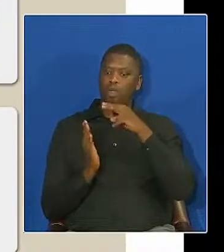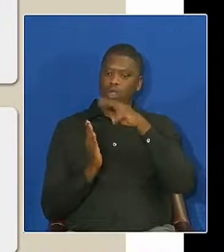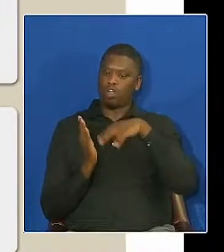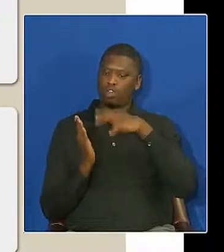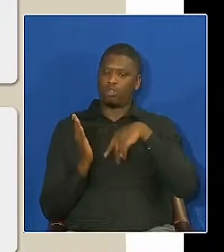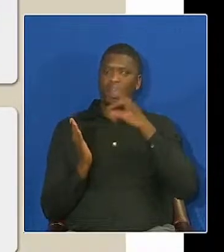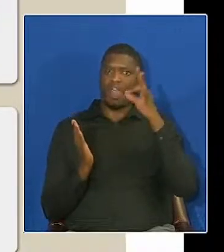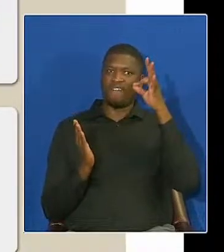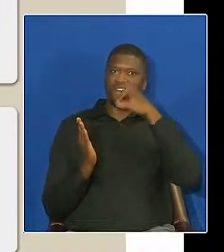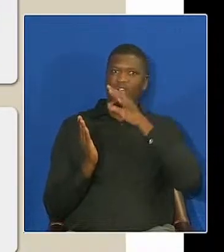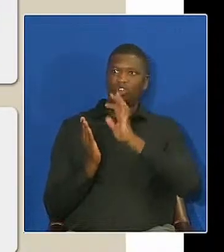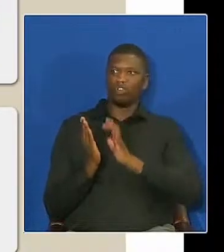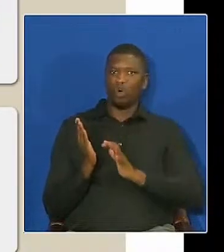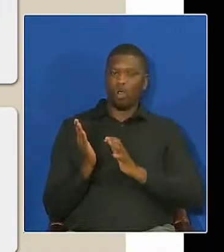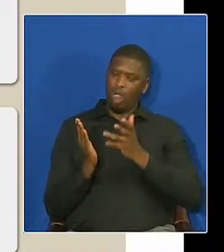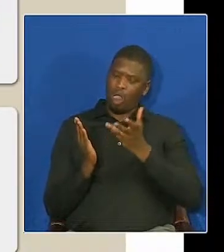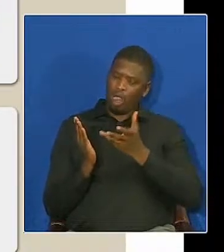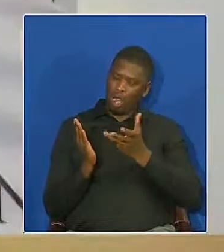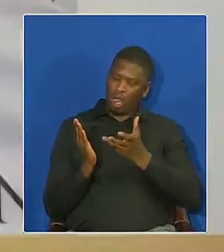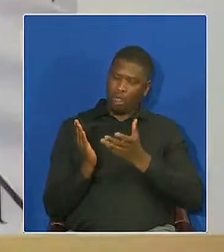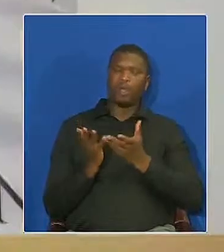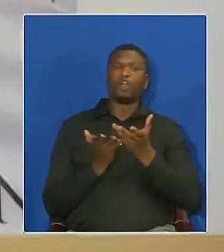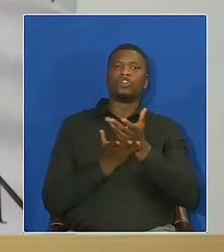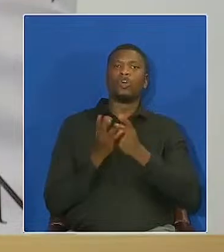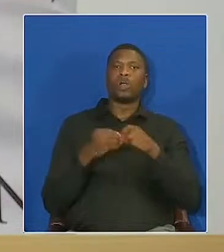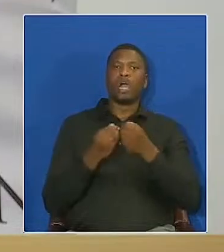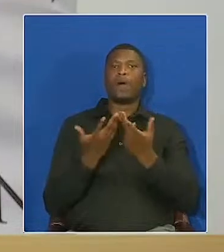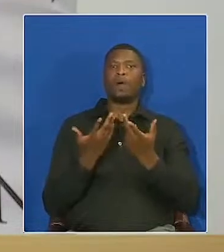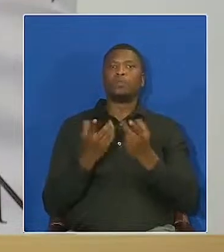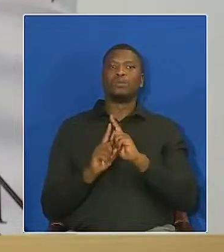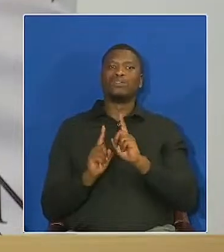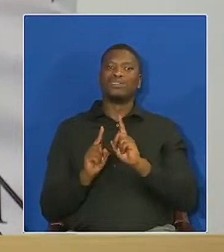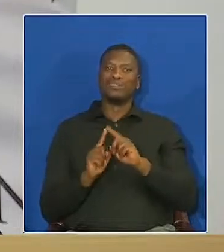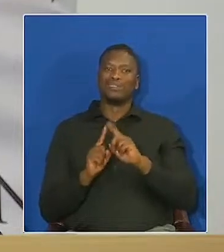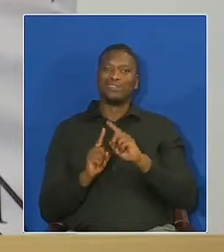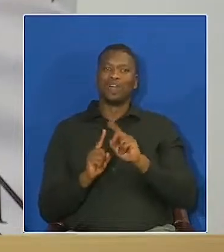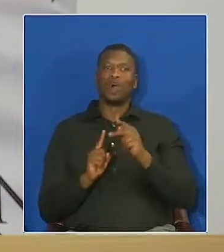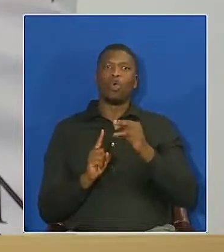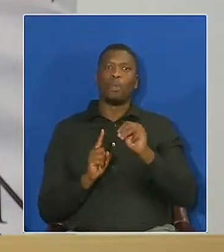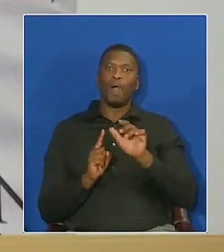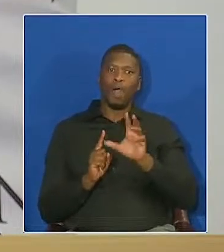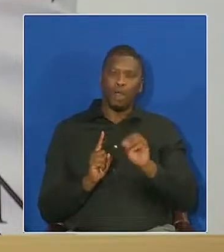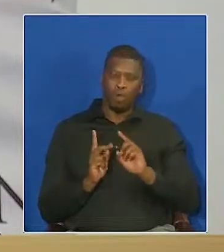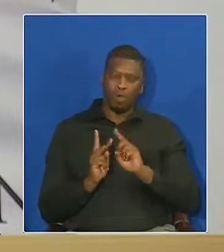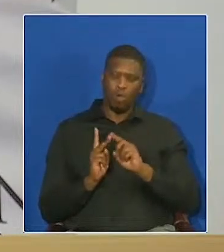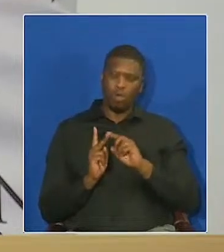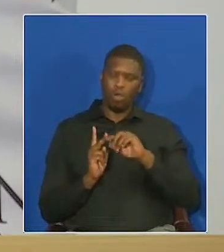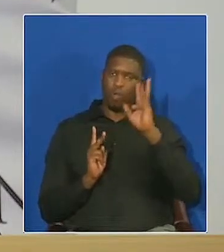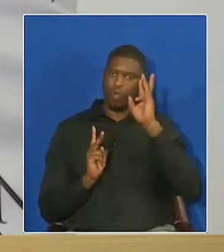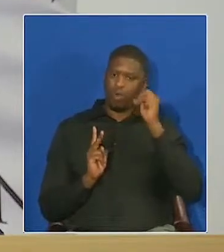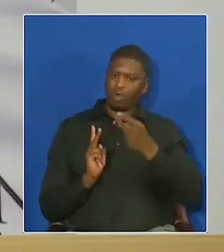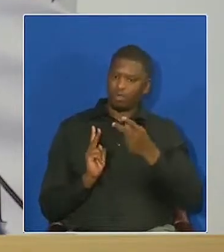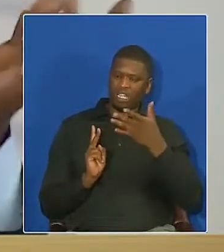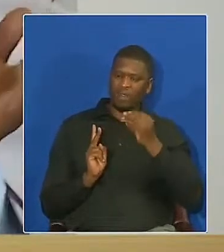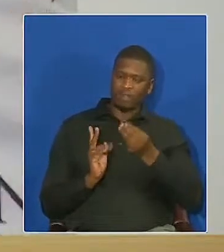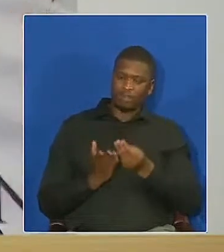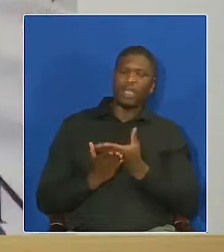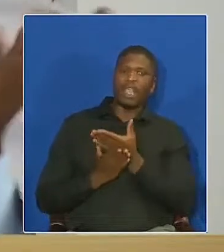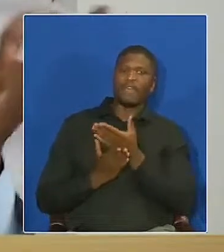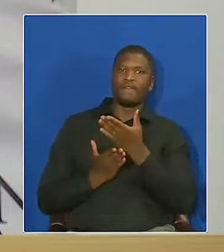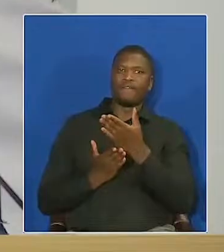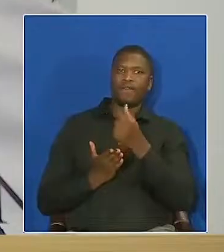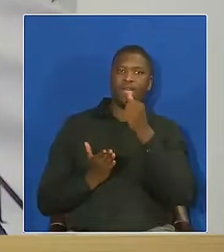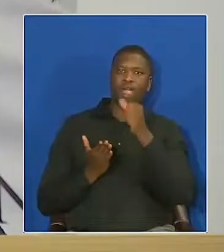from the beginning, it talks about the Khumalo and the National Commissioner served with notices